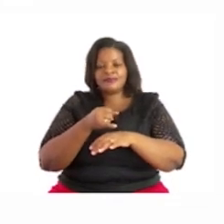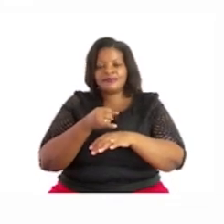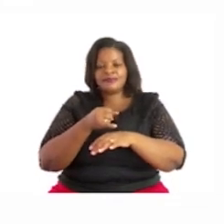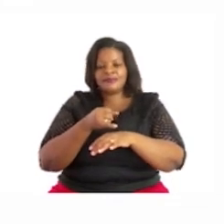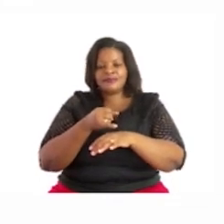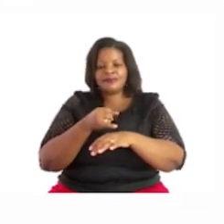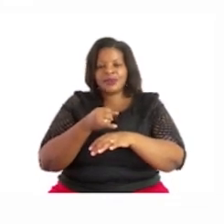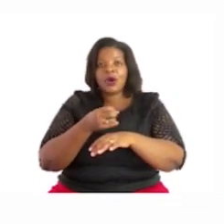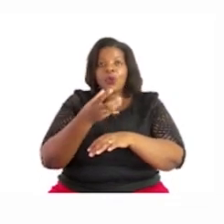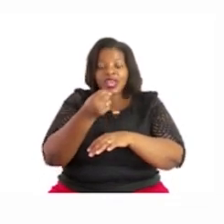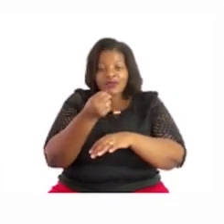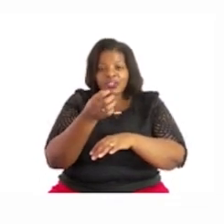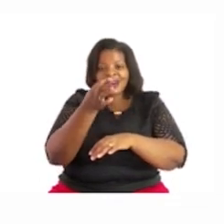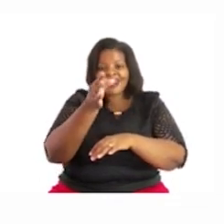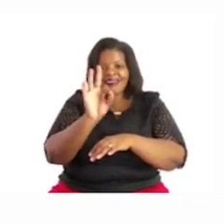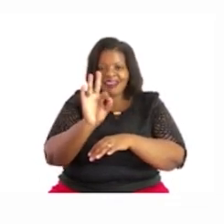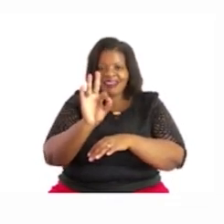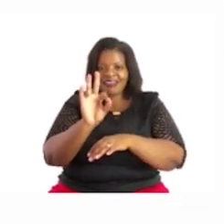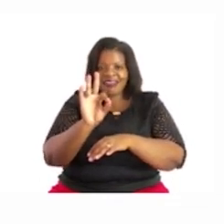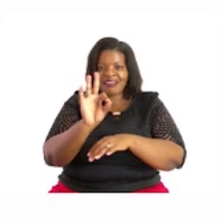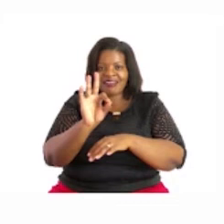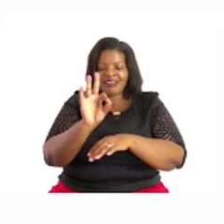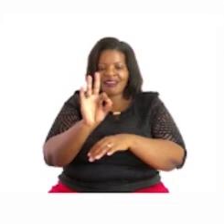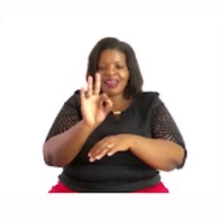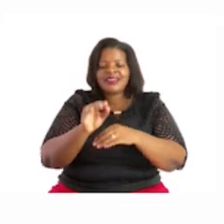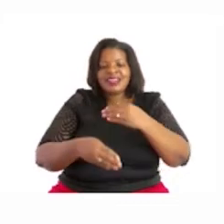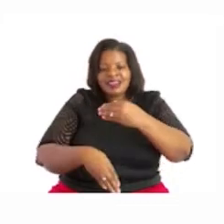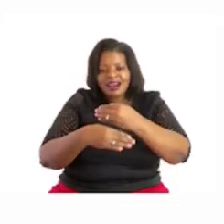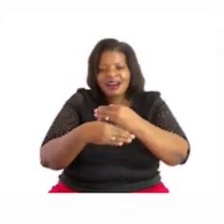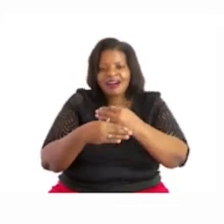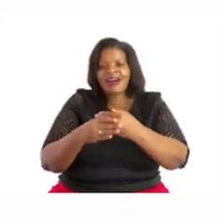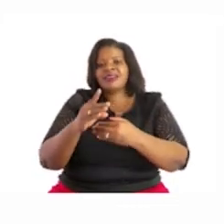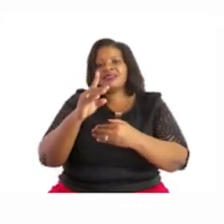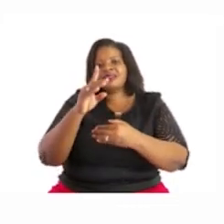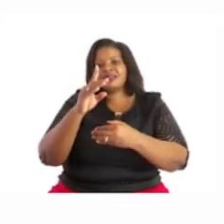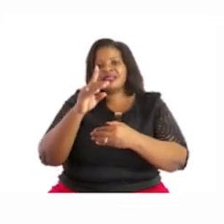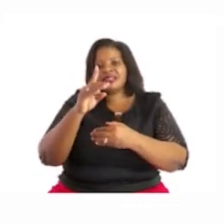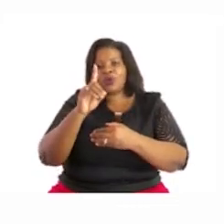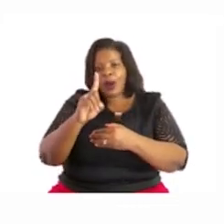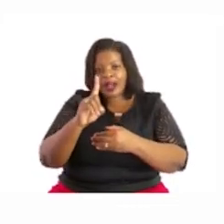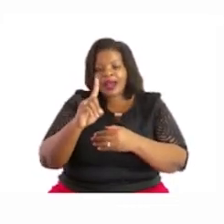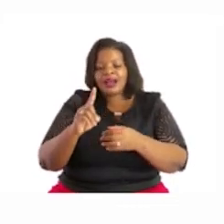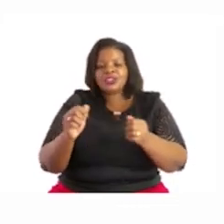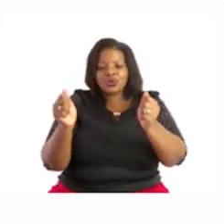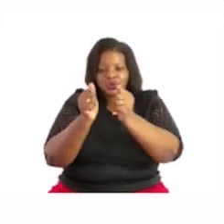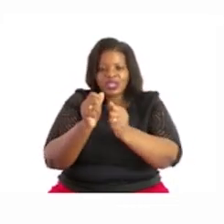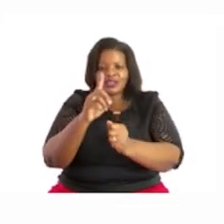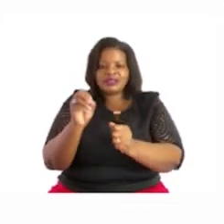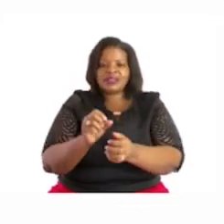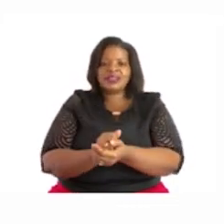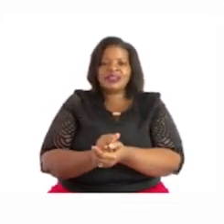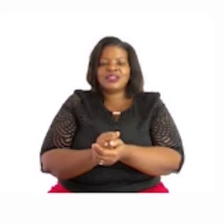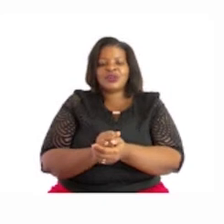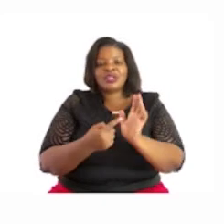There is 9 added to 1, which gives 10. It's just an explanation on that abacus, but